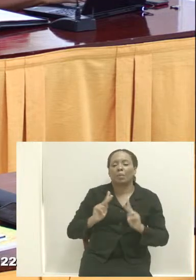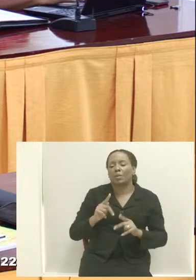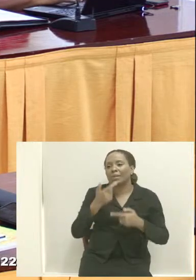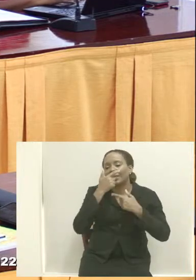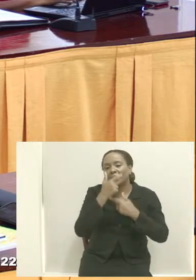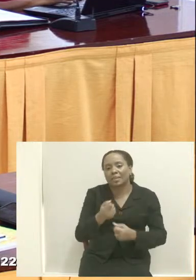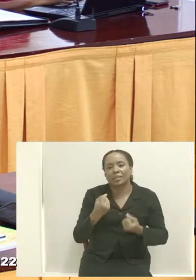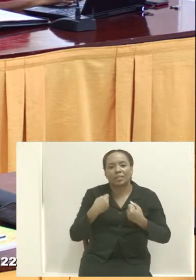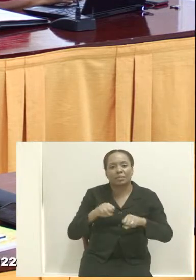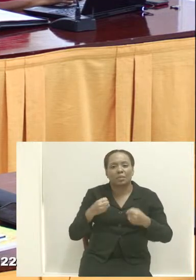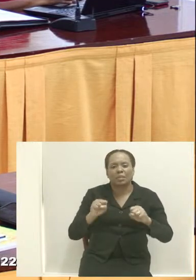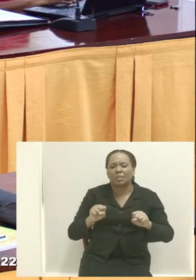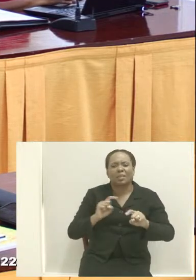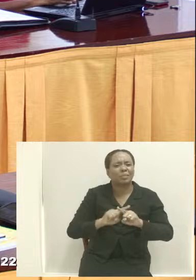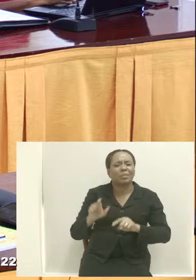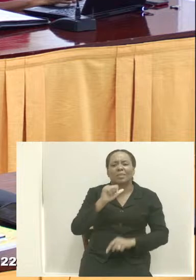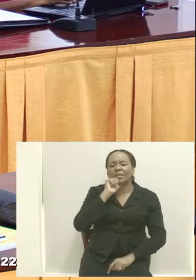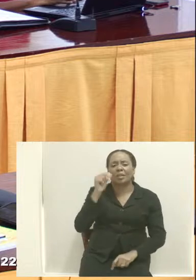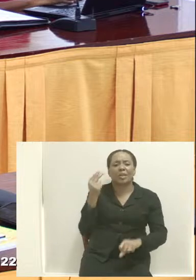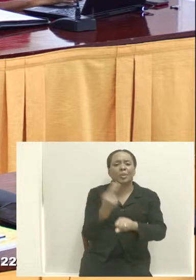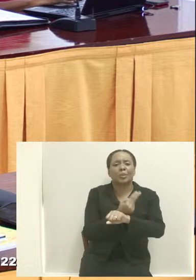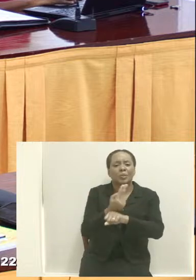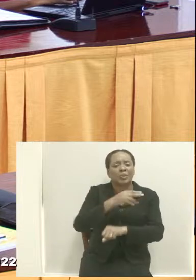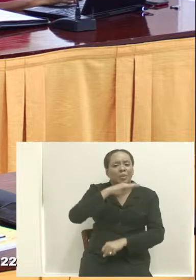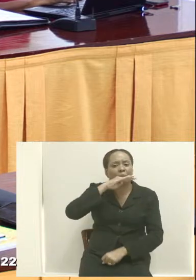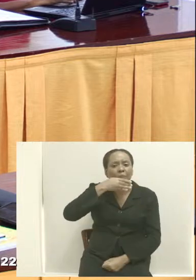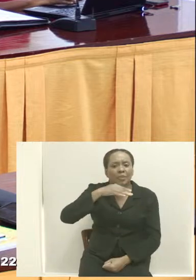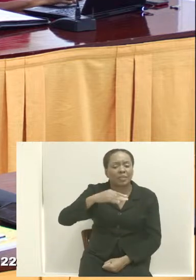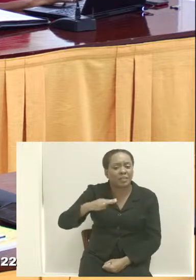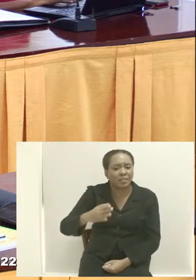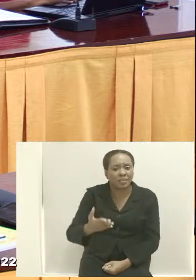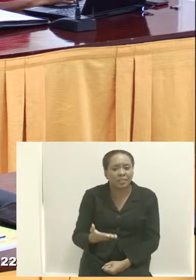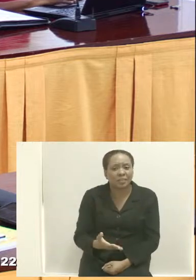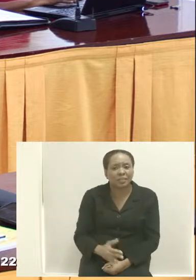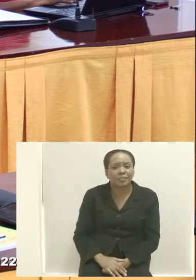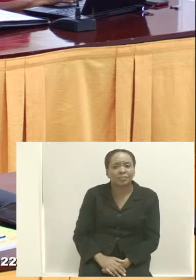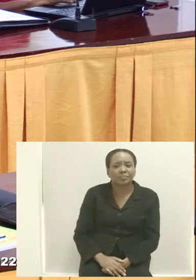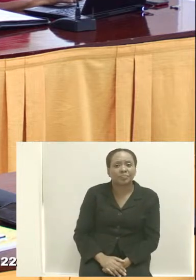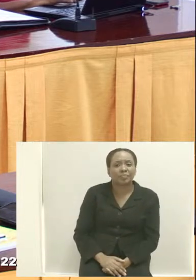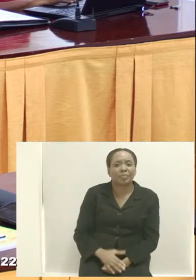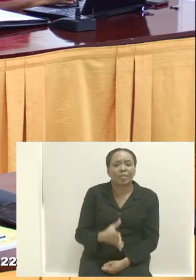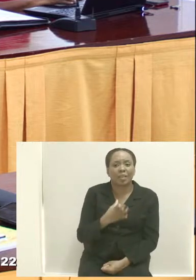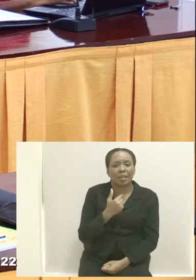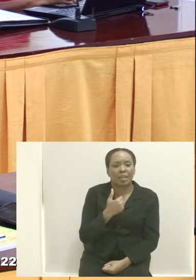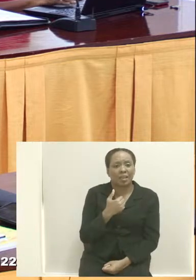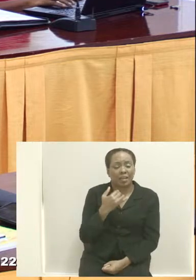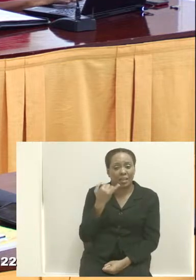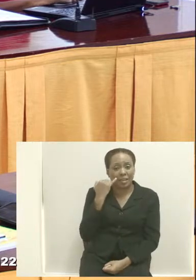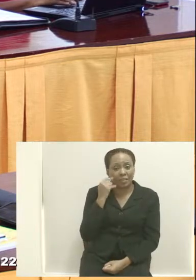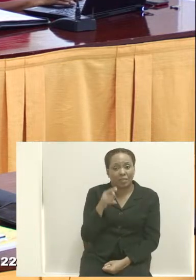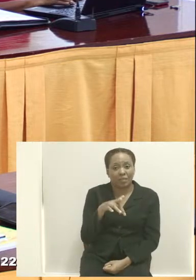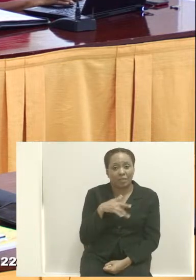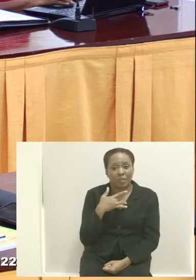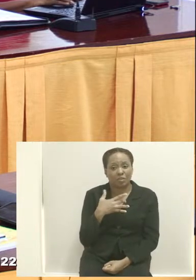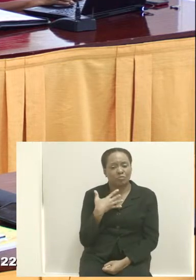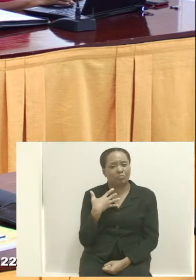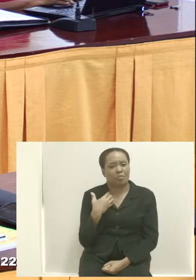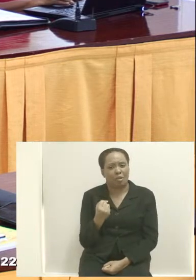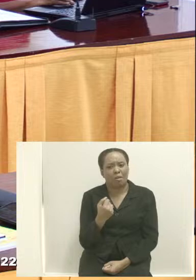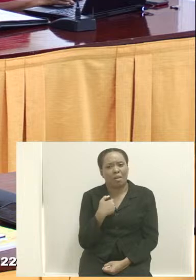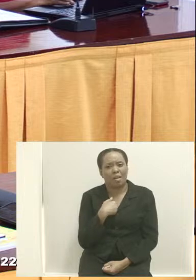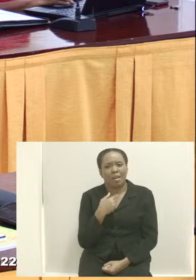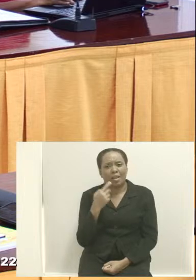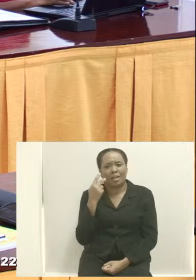And if the honourable member, as I know, feels very strongly about this, because I saw that which he did in St. Lawrence Gap with regard to